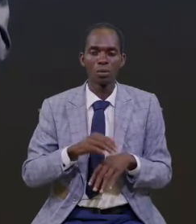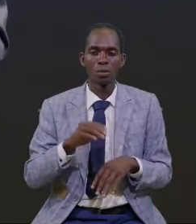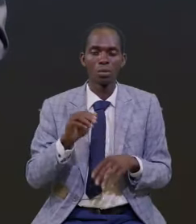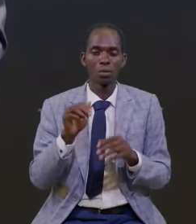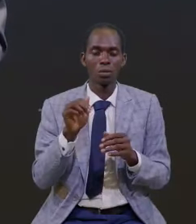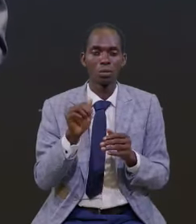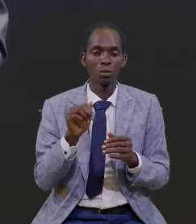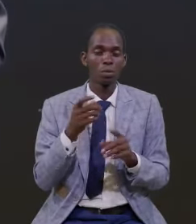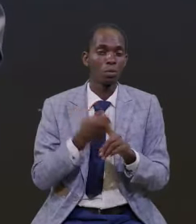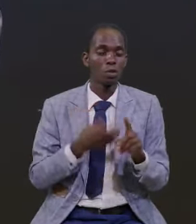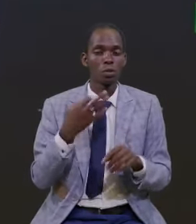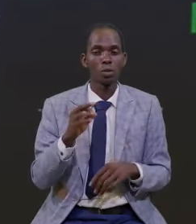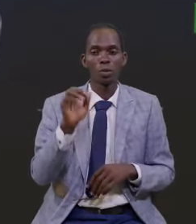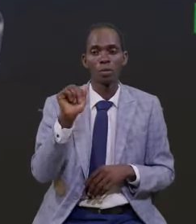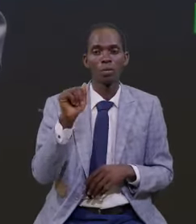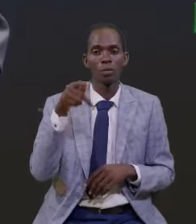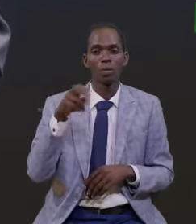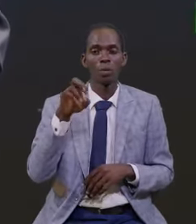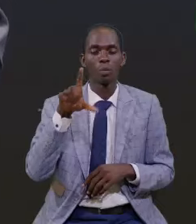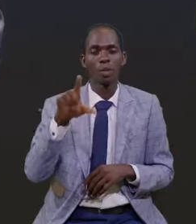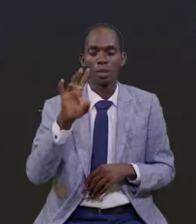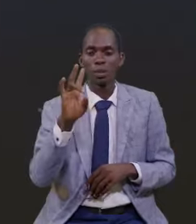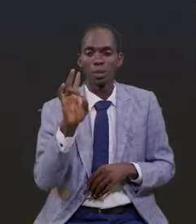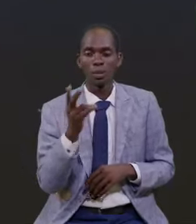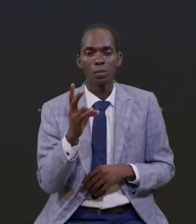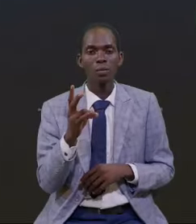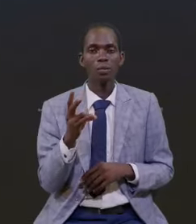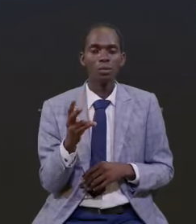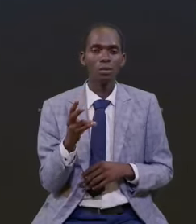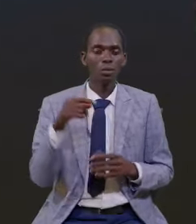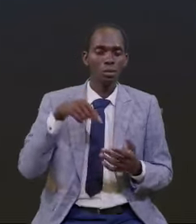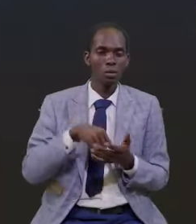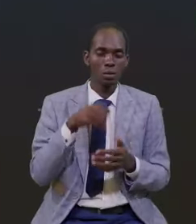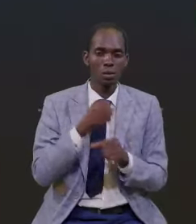at every region, sub-region headquarters churches.